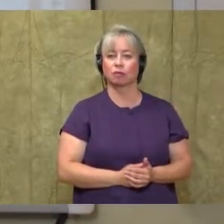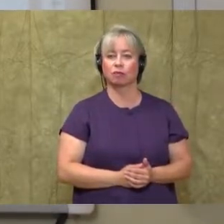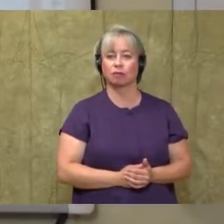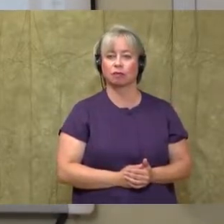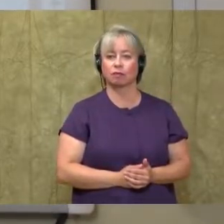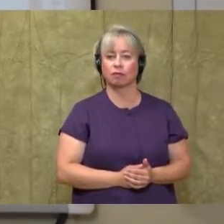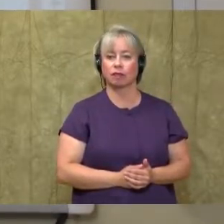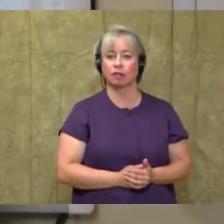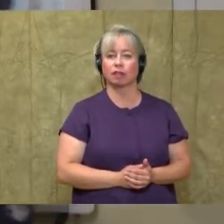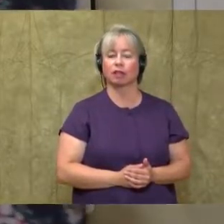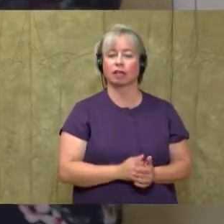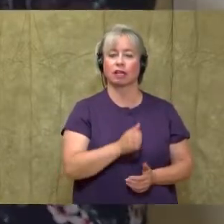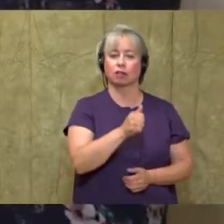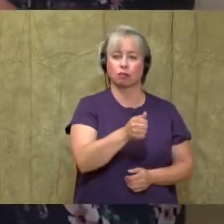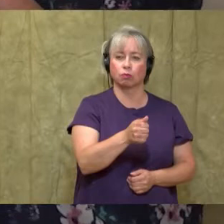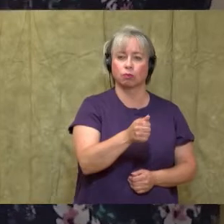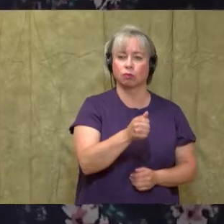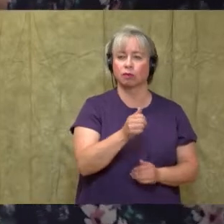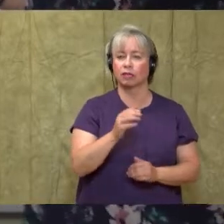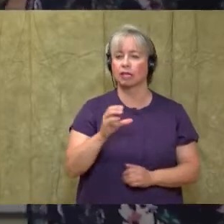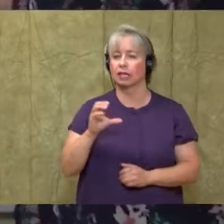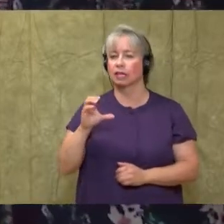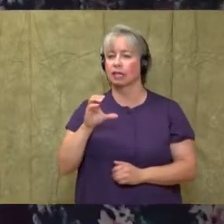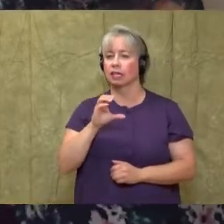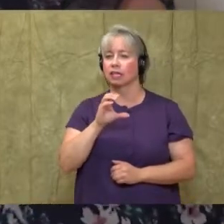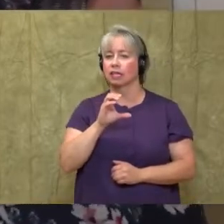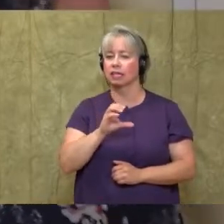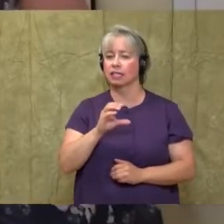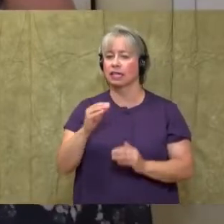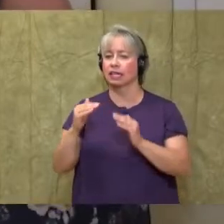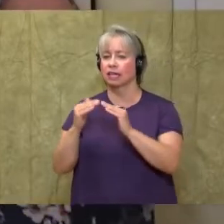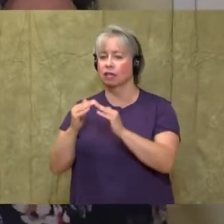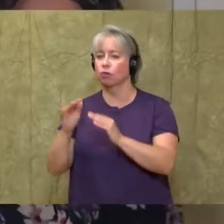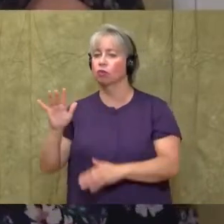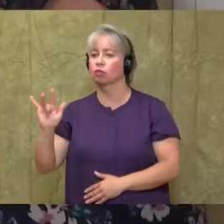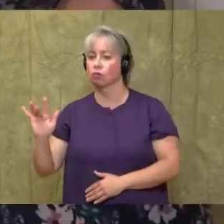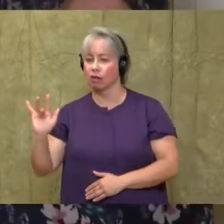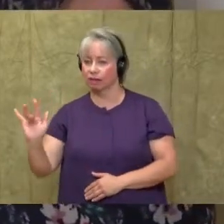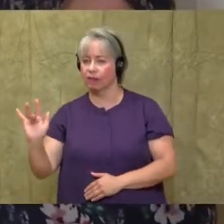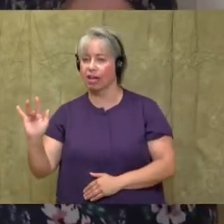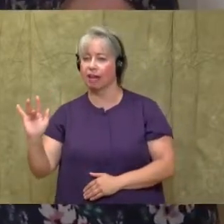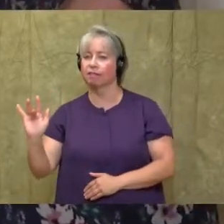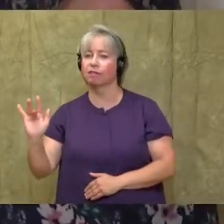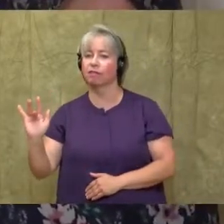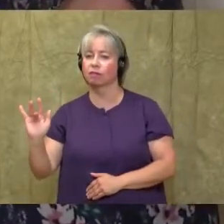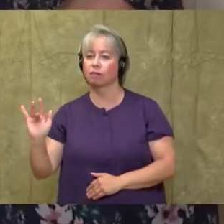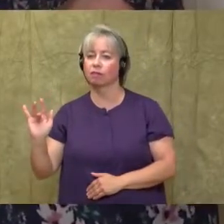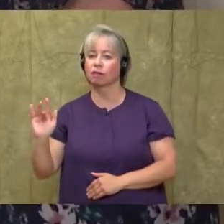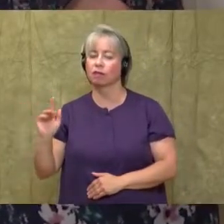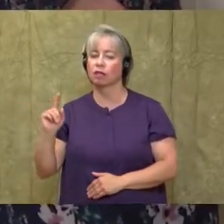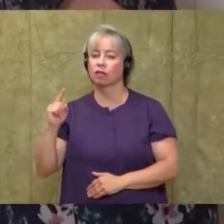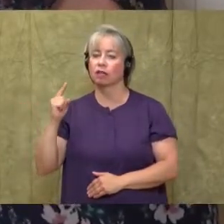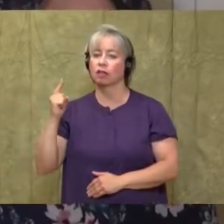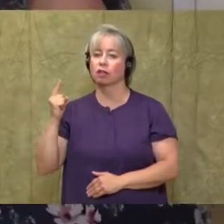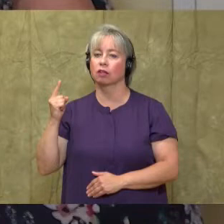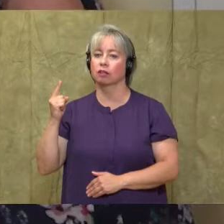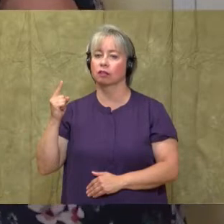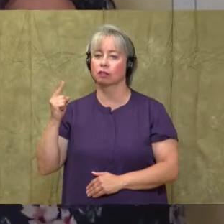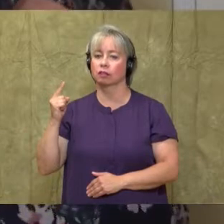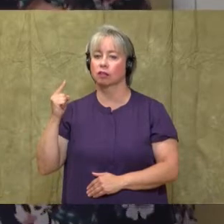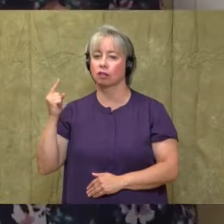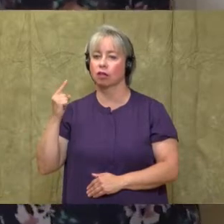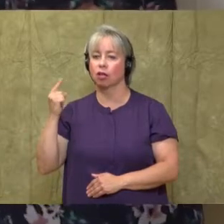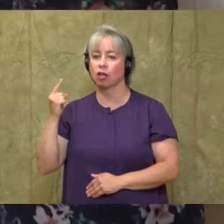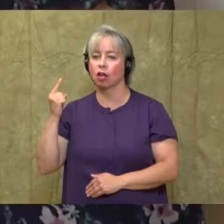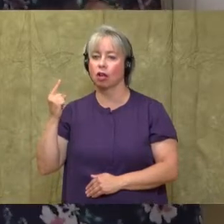button. And C would equal 25. So 25, and we always want to reference